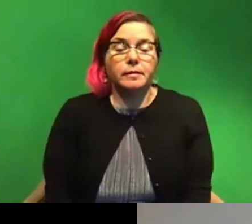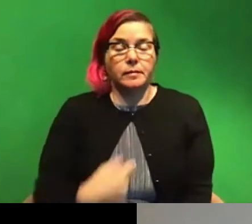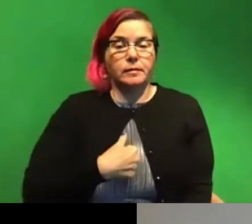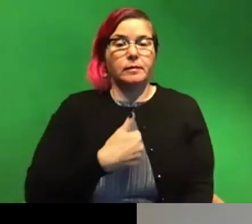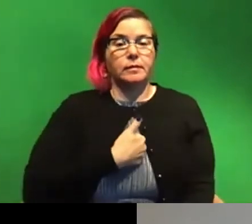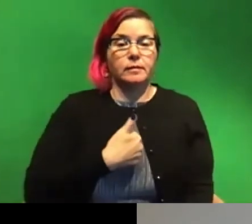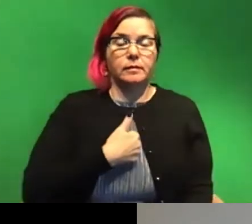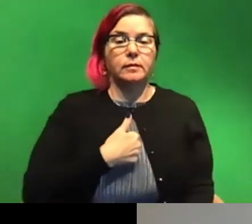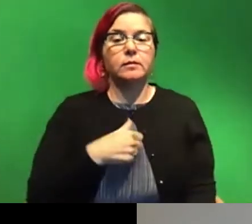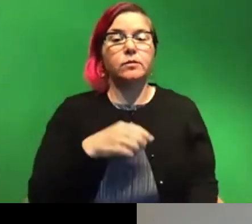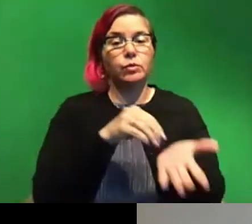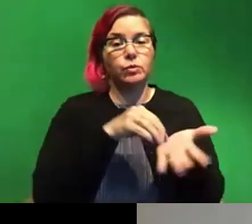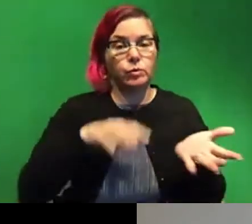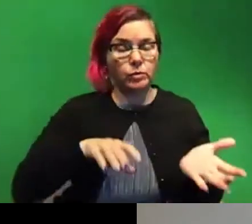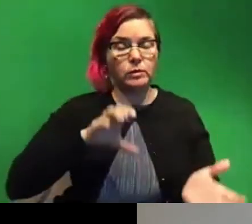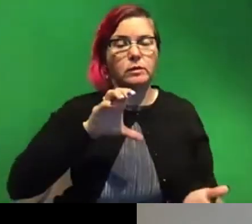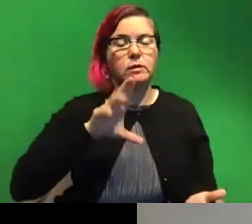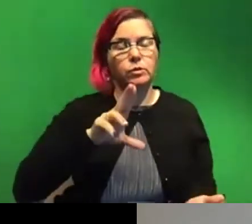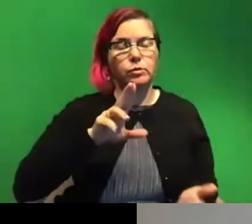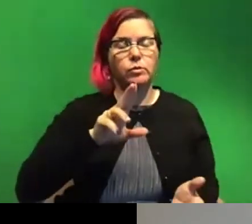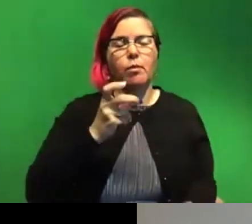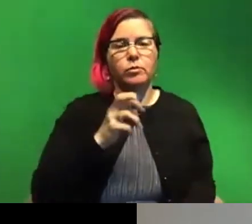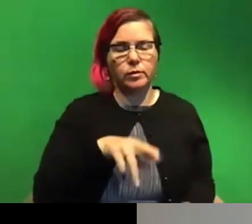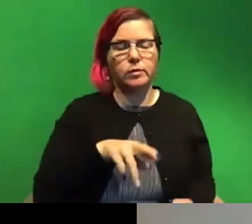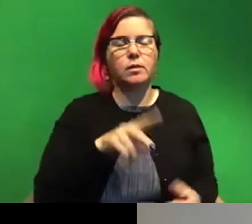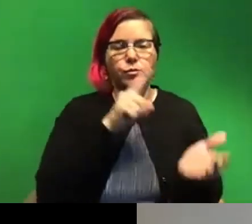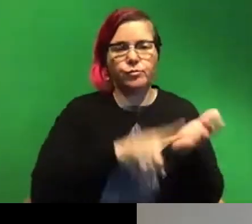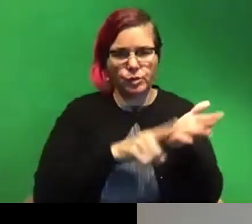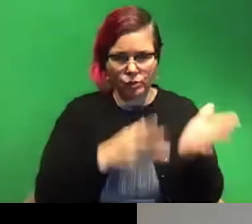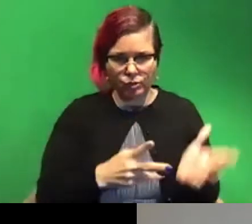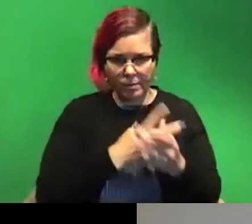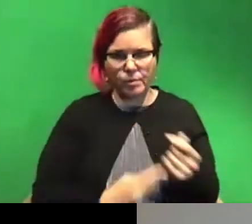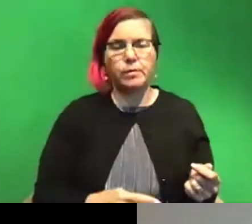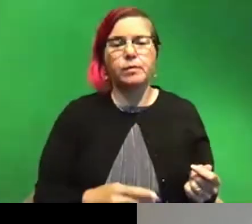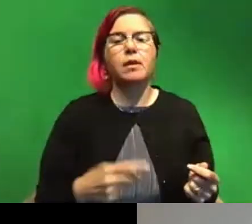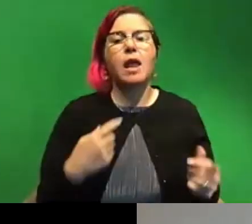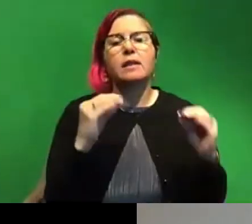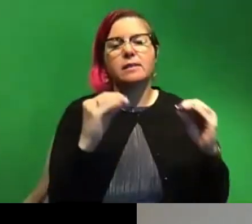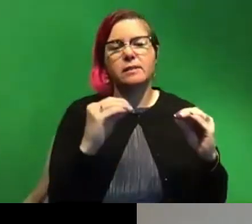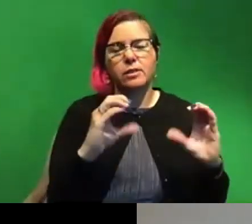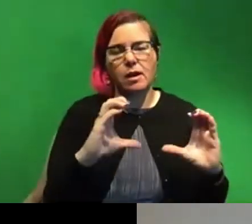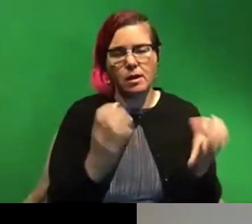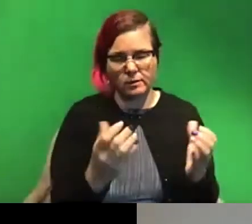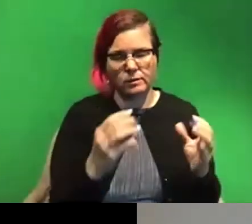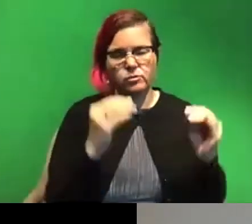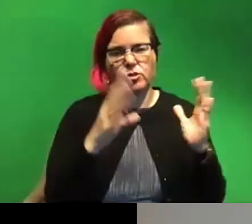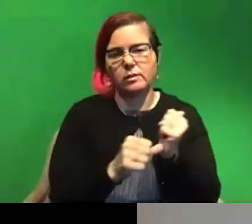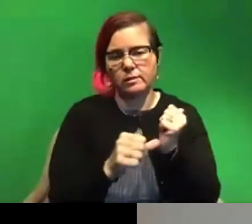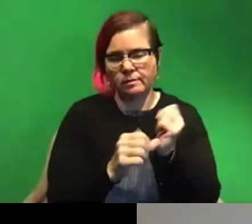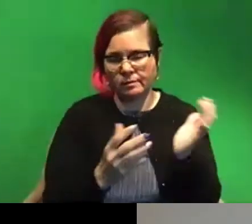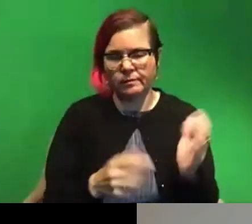said, I am a student at CU Boulder, and as well as a researcher, and I do instruct classes as an instructional assistant. And